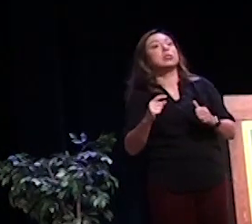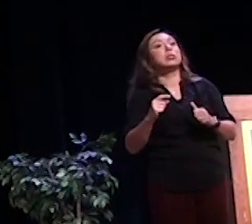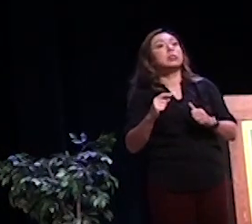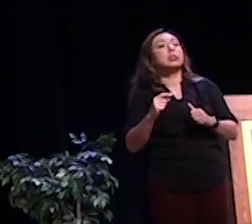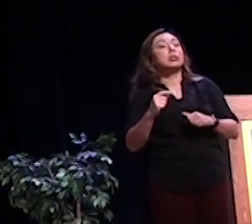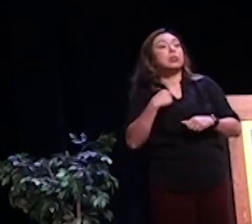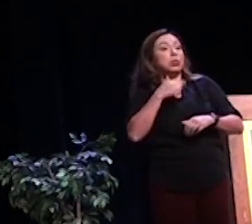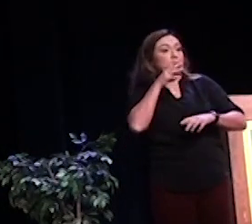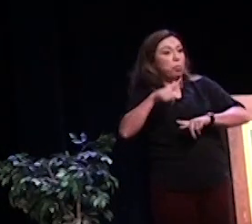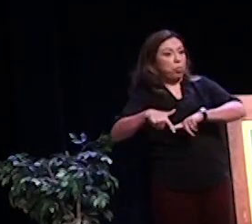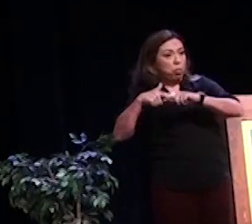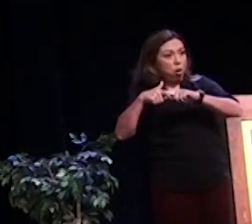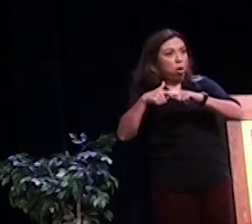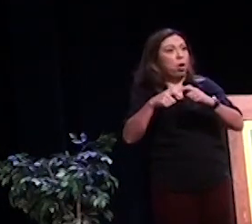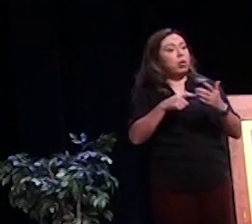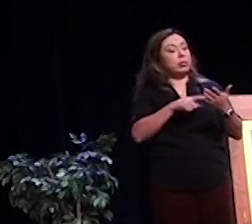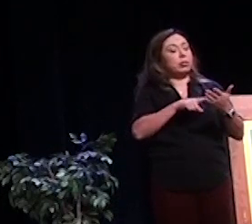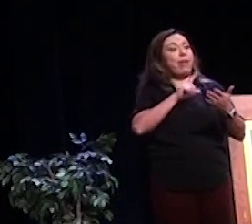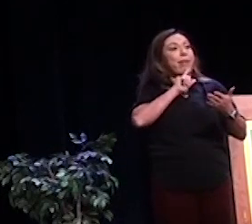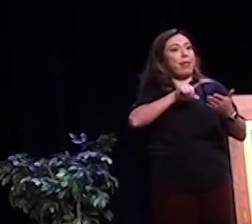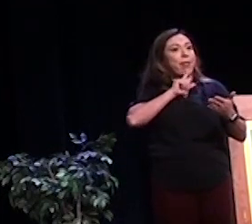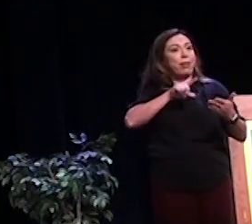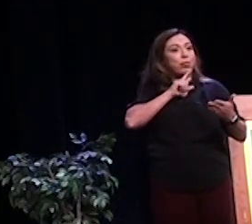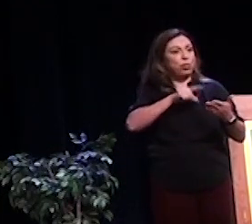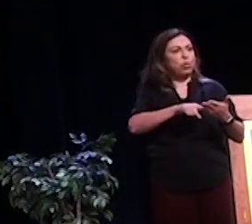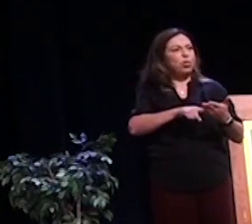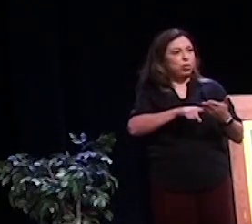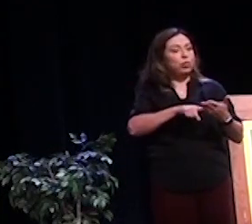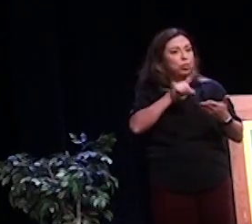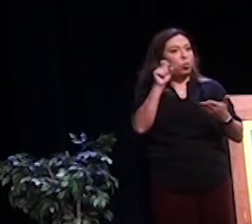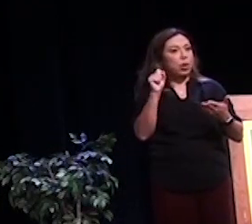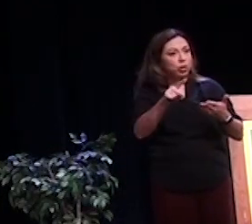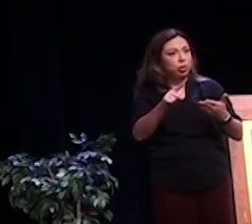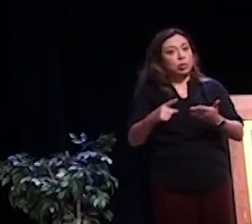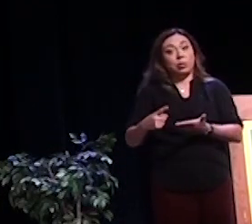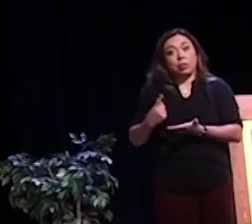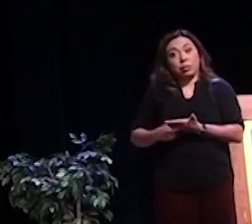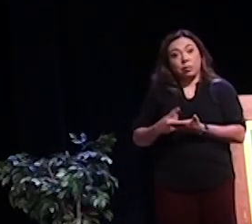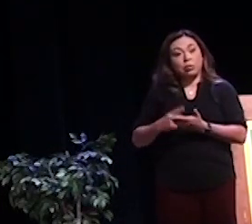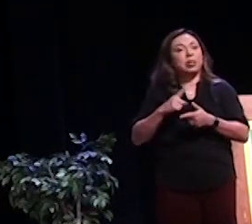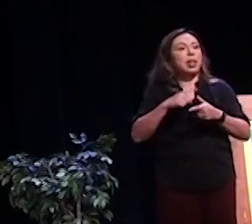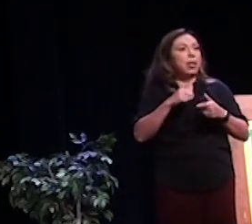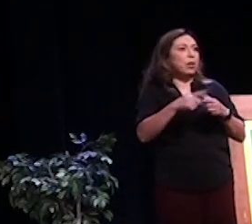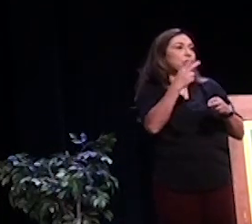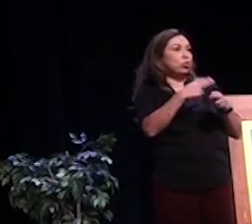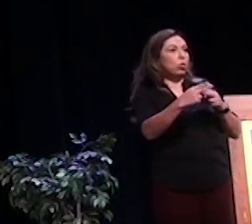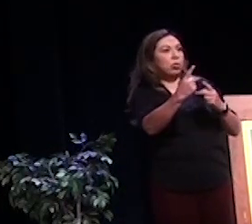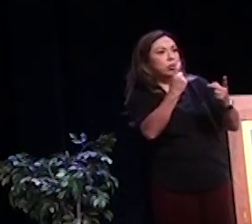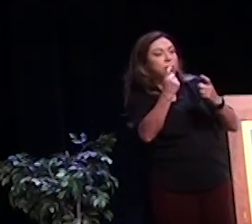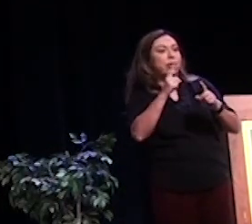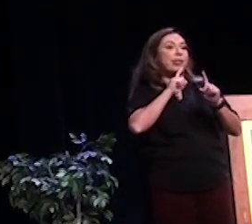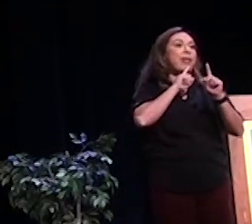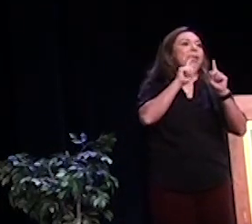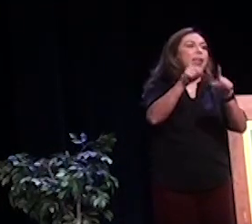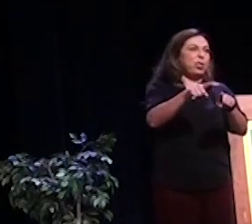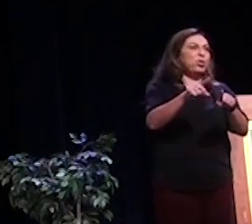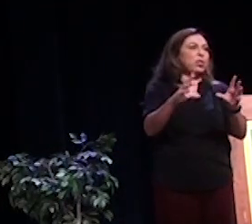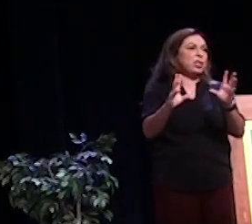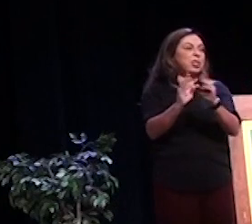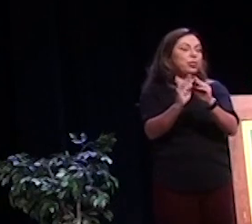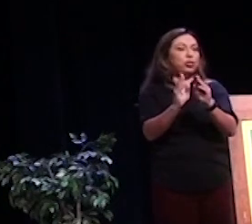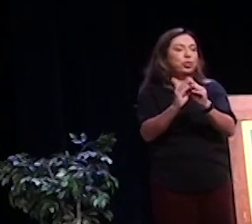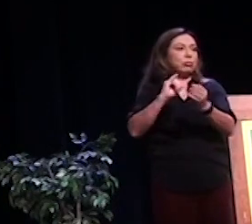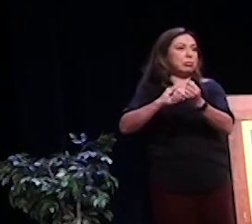from the audience members, and then we'll resume with the panel discussion and then have another short Q&A session.